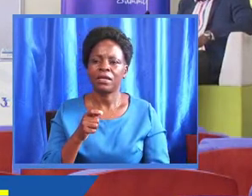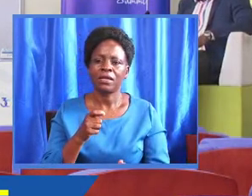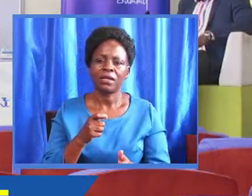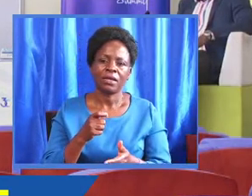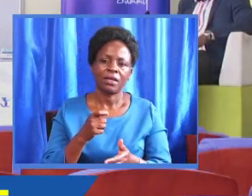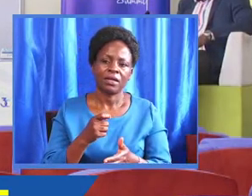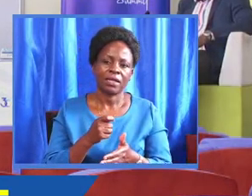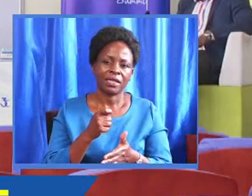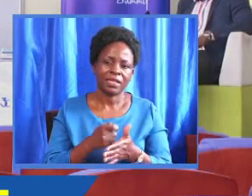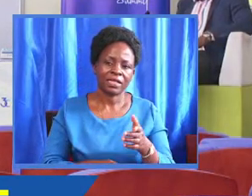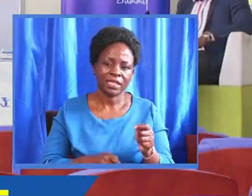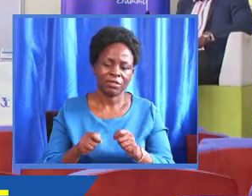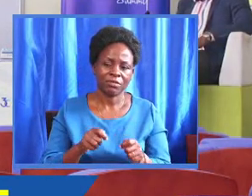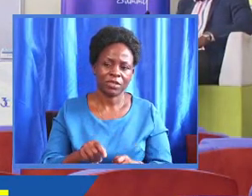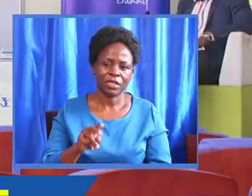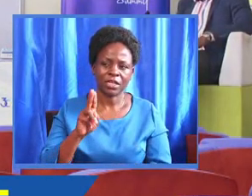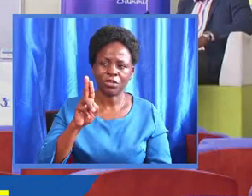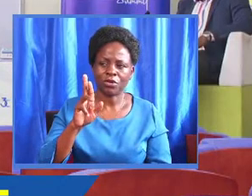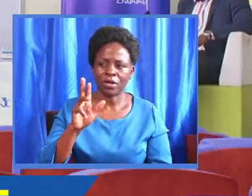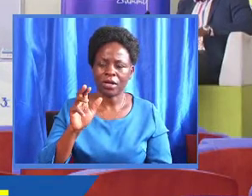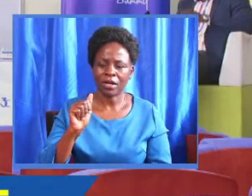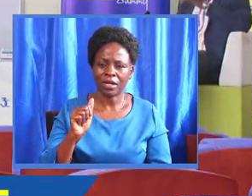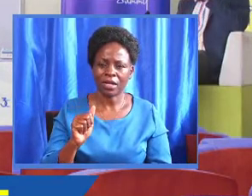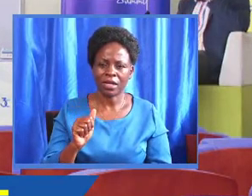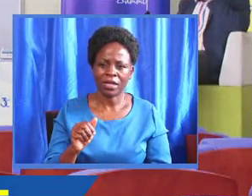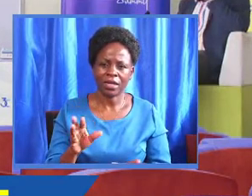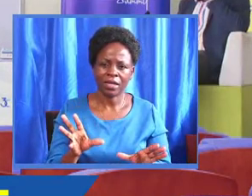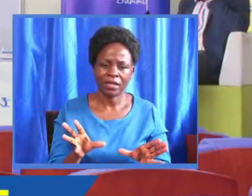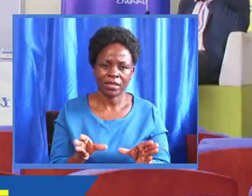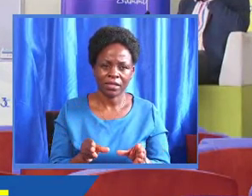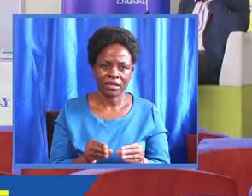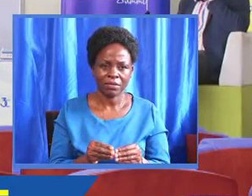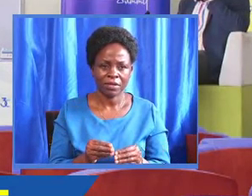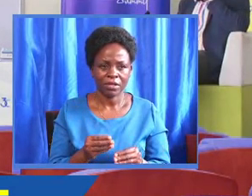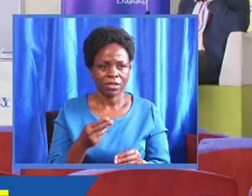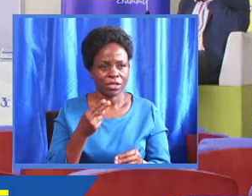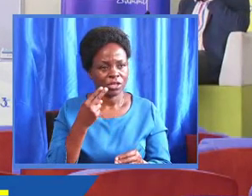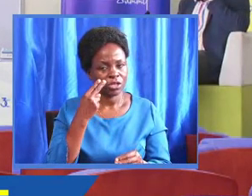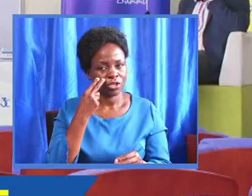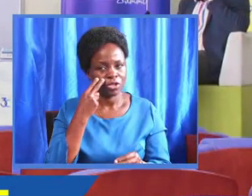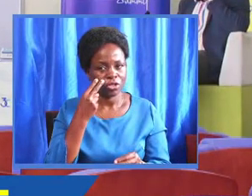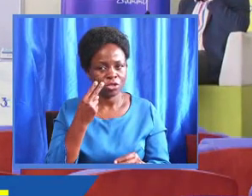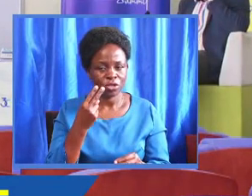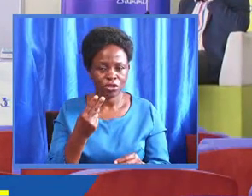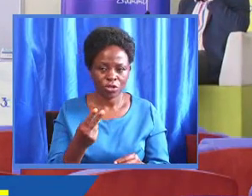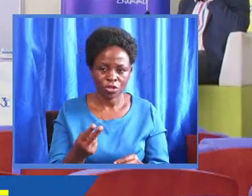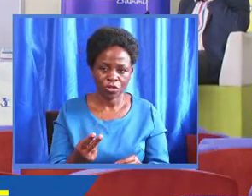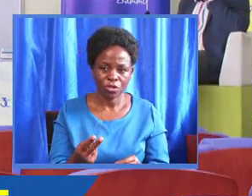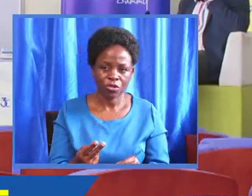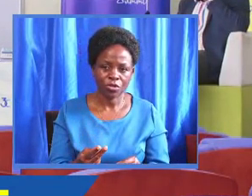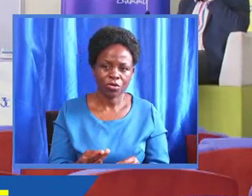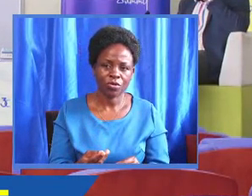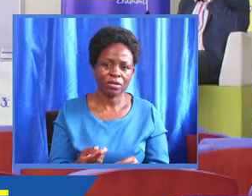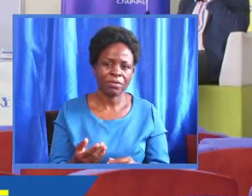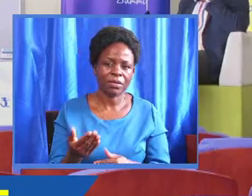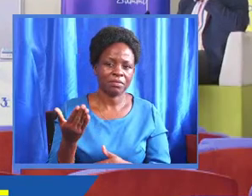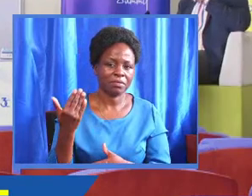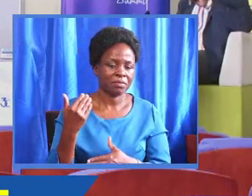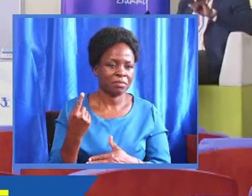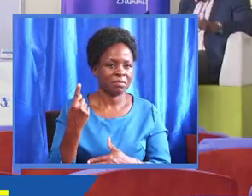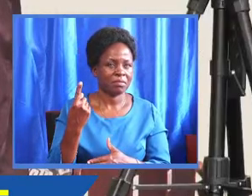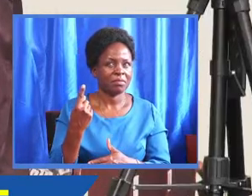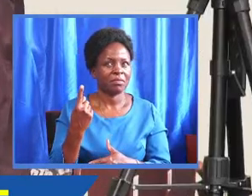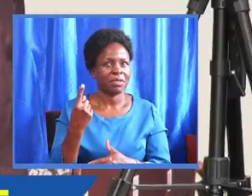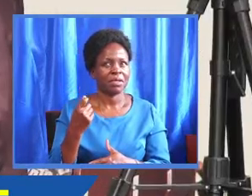URA. Ndoza insama leda mu Luganda. Tulabye a spell of 2 years COVID-19 wa yakosa Uganda.